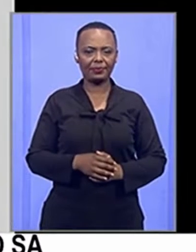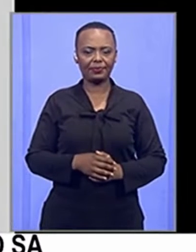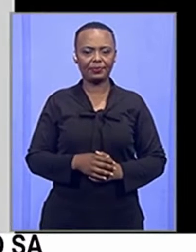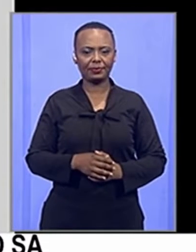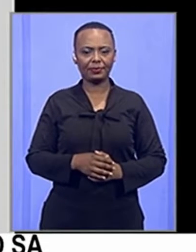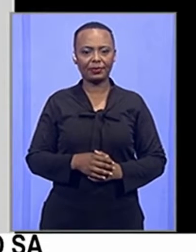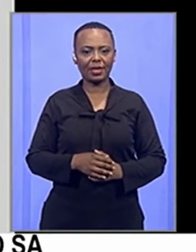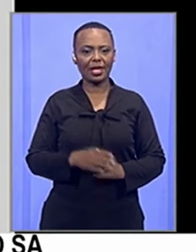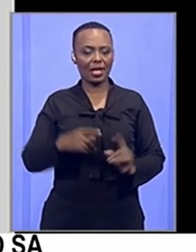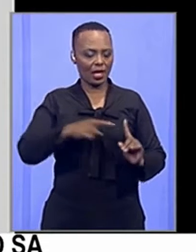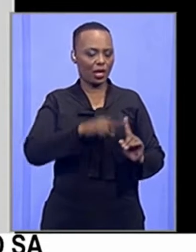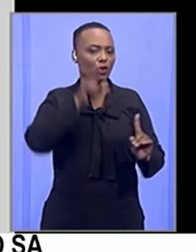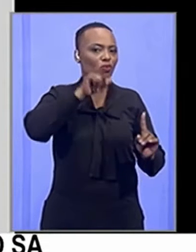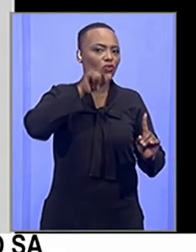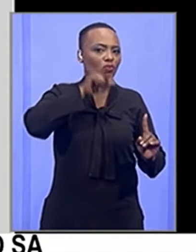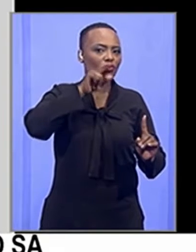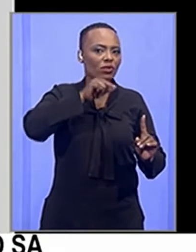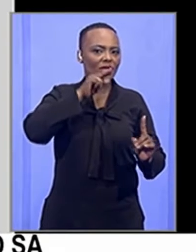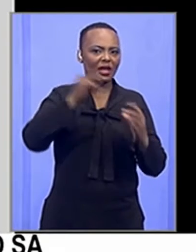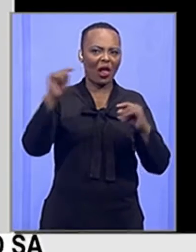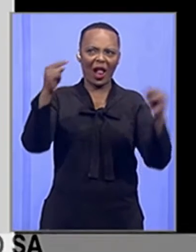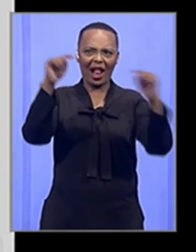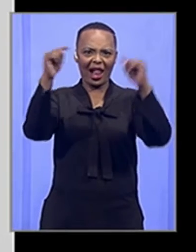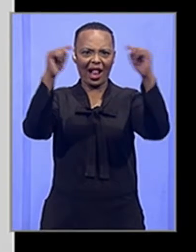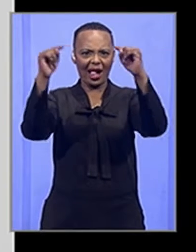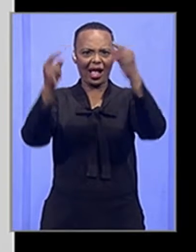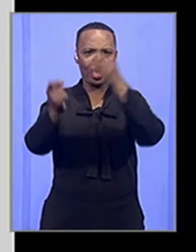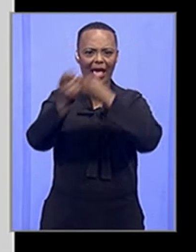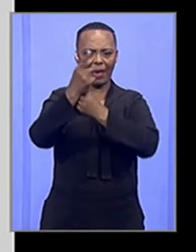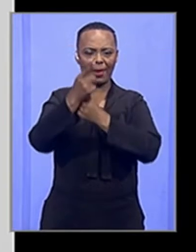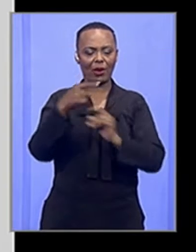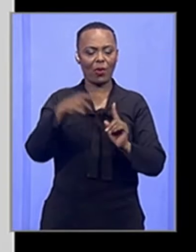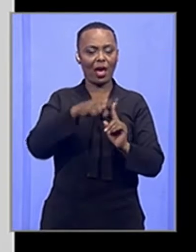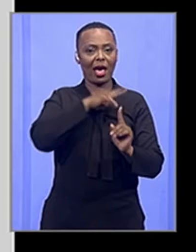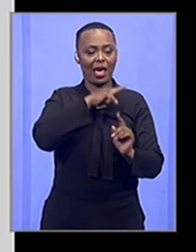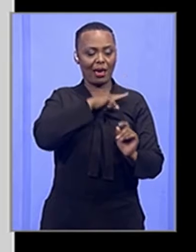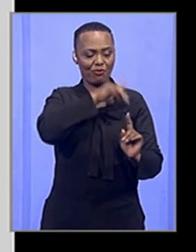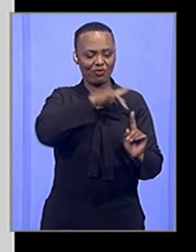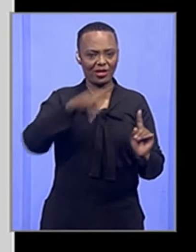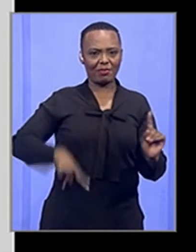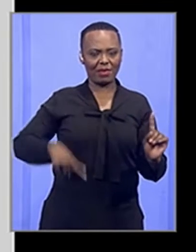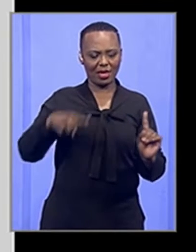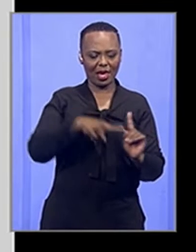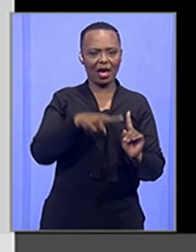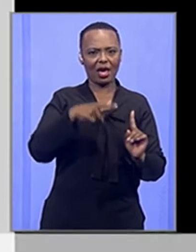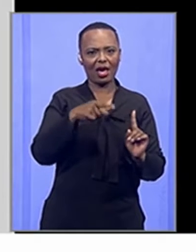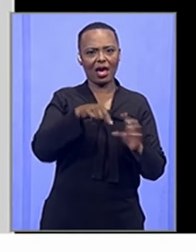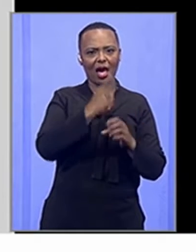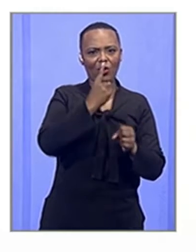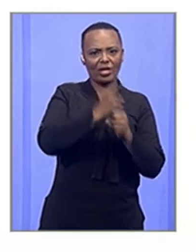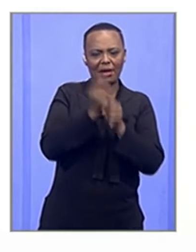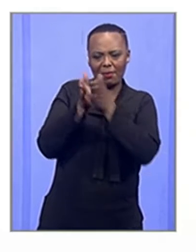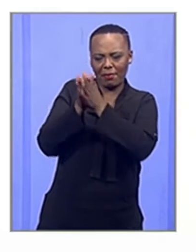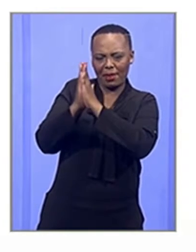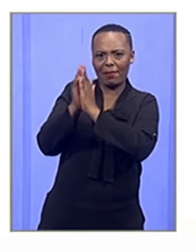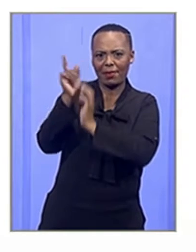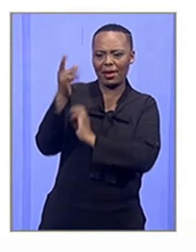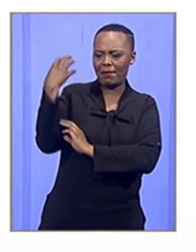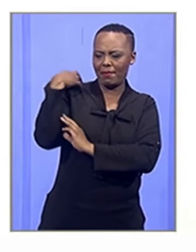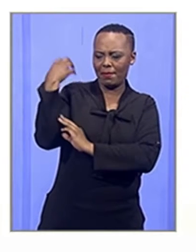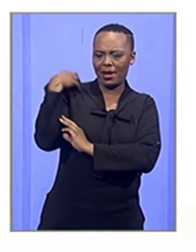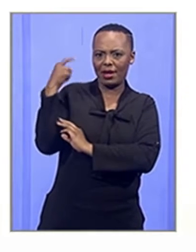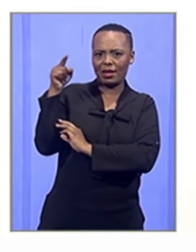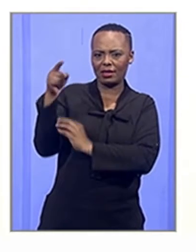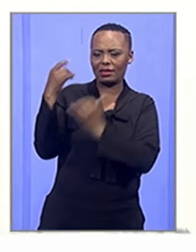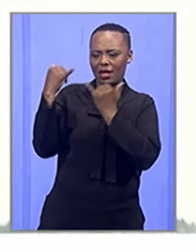Ono ke molaetsa wa Twitter o bakileng gore dingangisano di runye. Tonakgolo ya Gauteng a ikuela go puso ya bosetšhaba gore e rwale